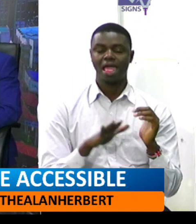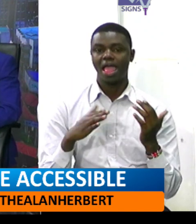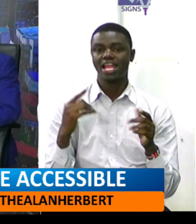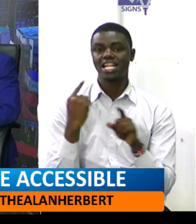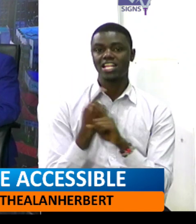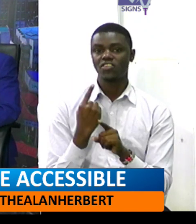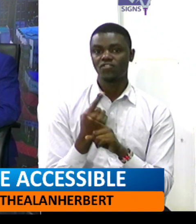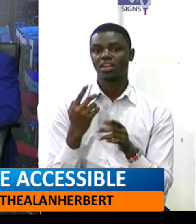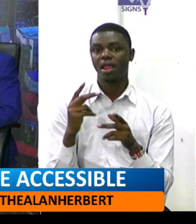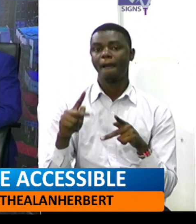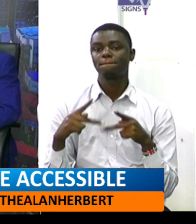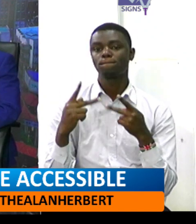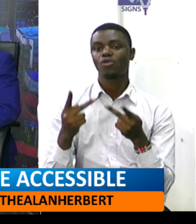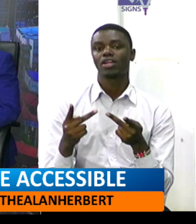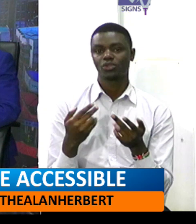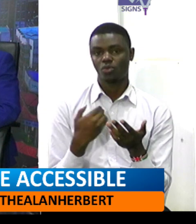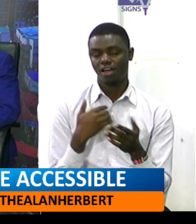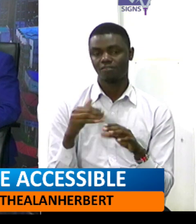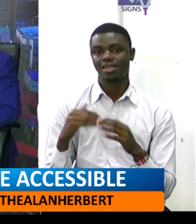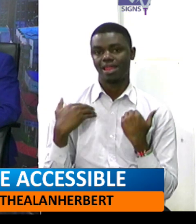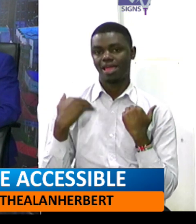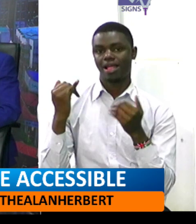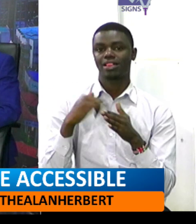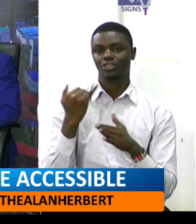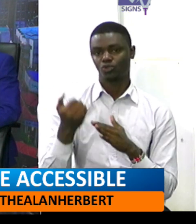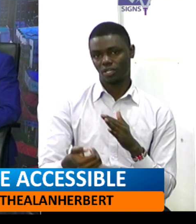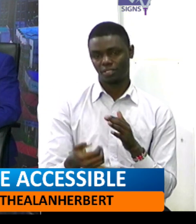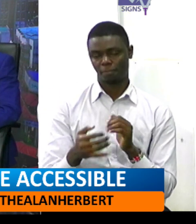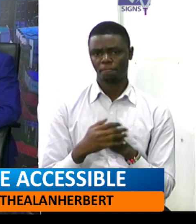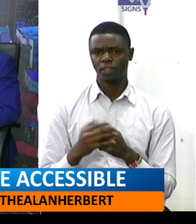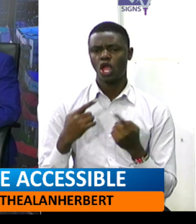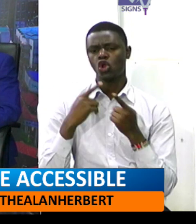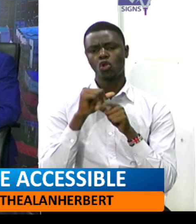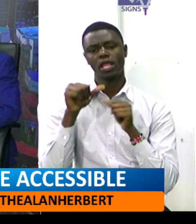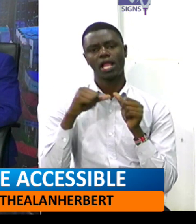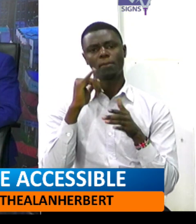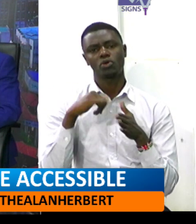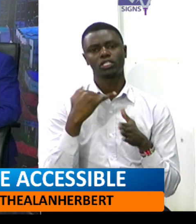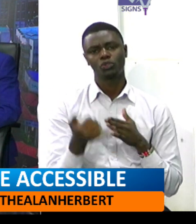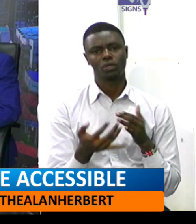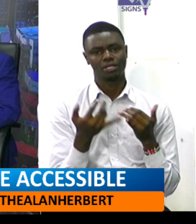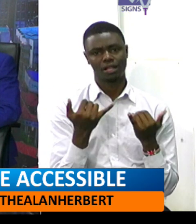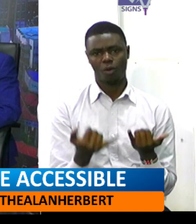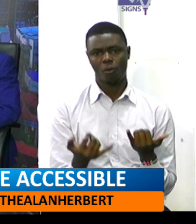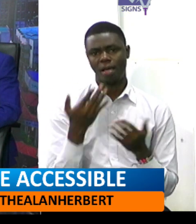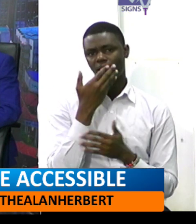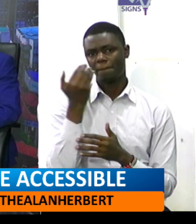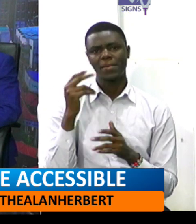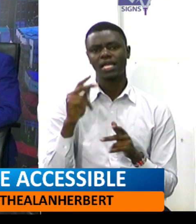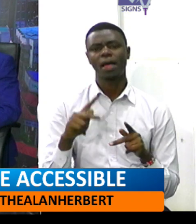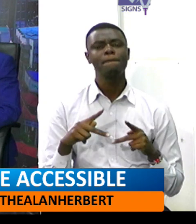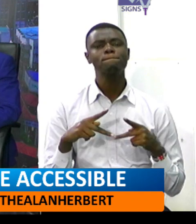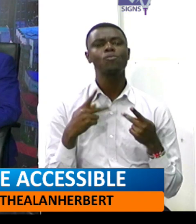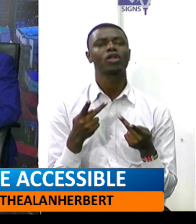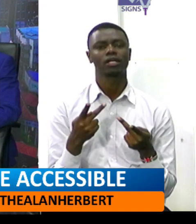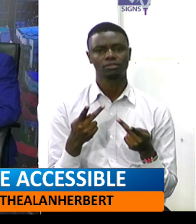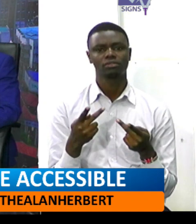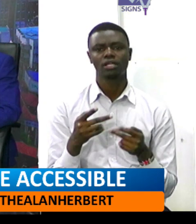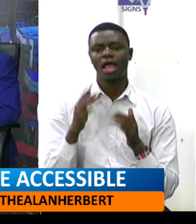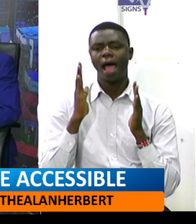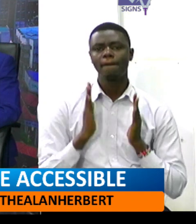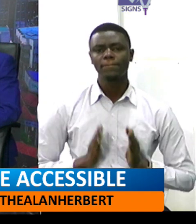various products that we have in health insurance. Yeah. Yes. And talking about insurance, the best product, how can one choose